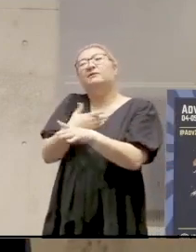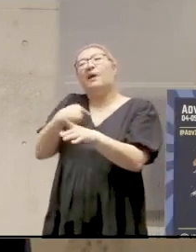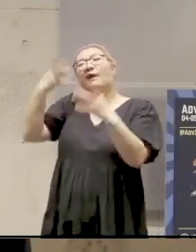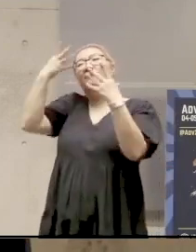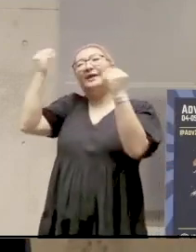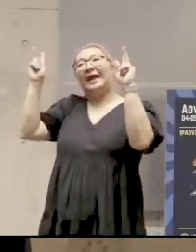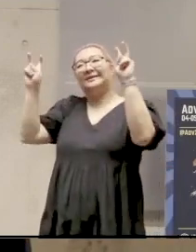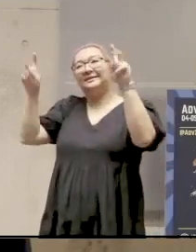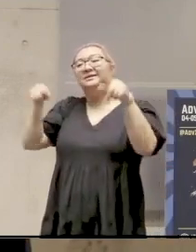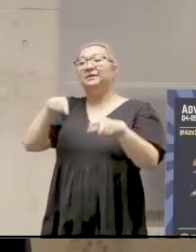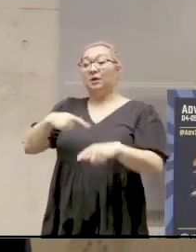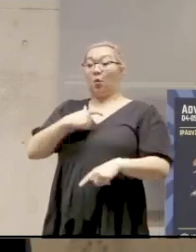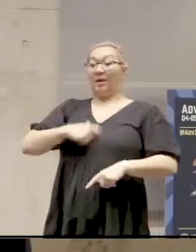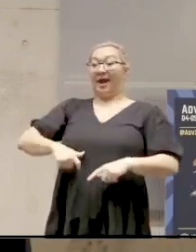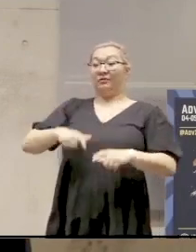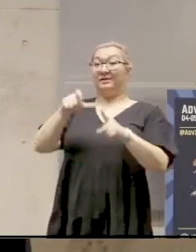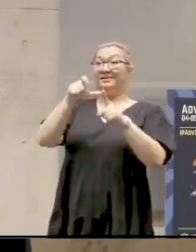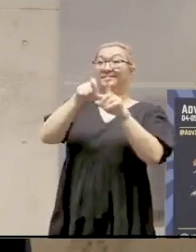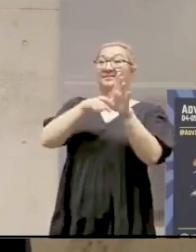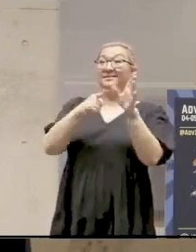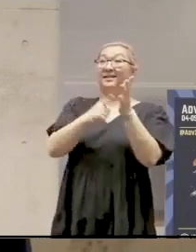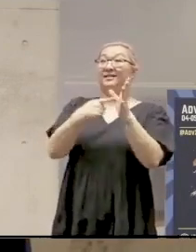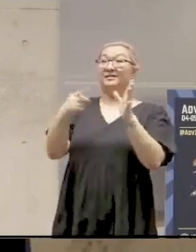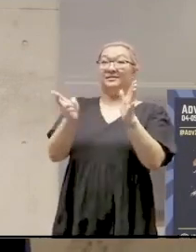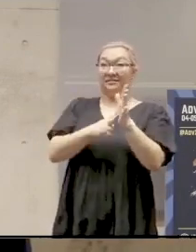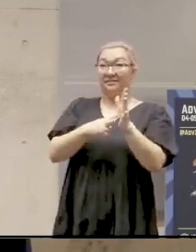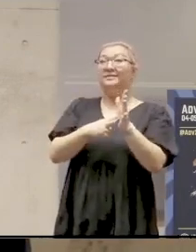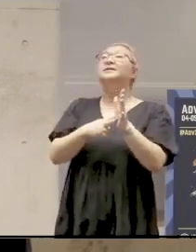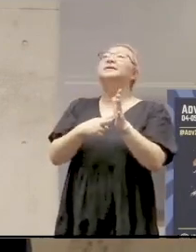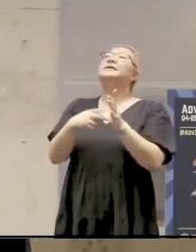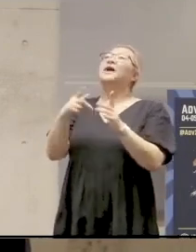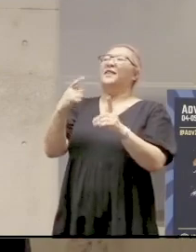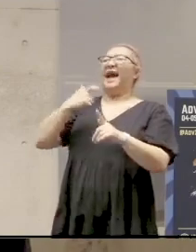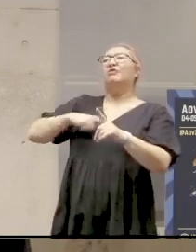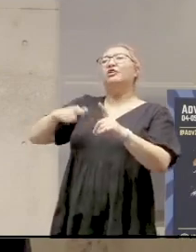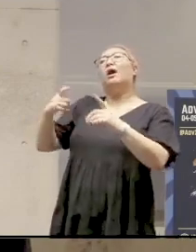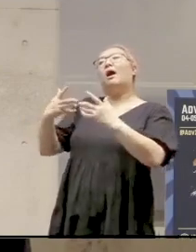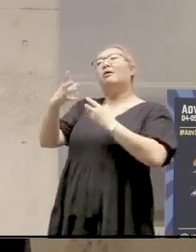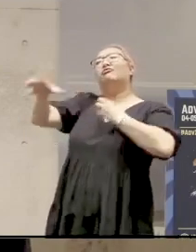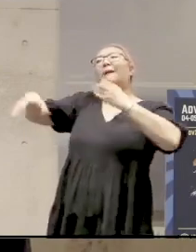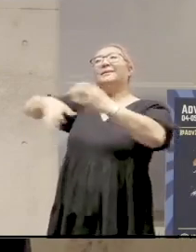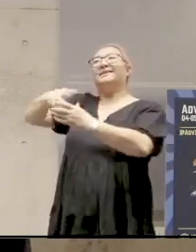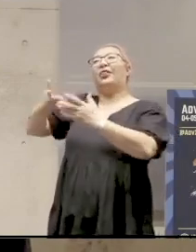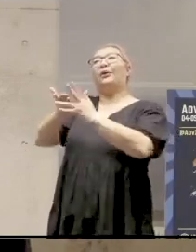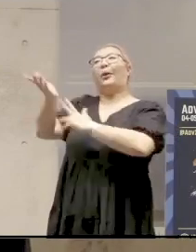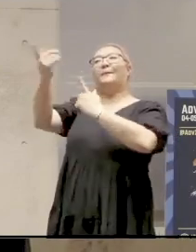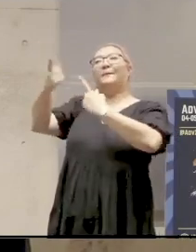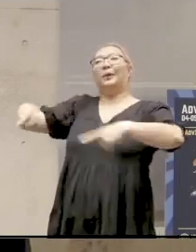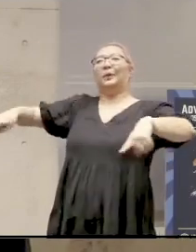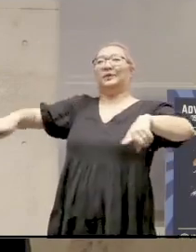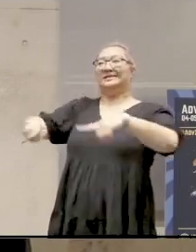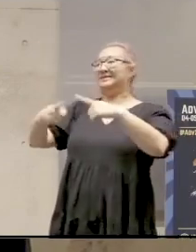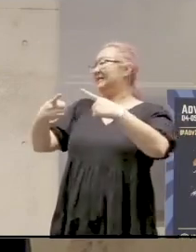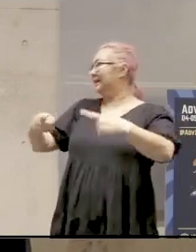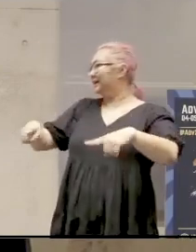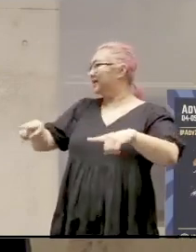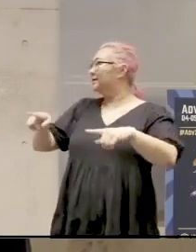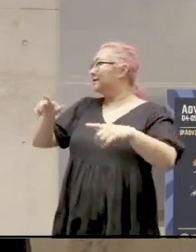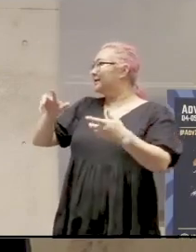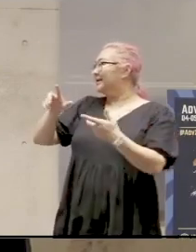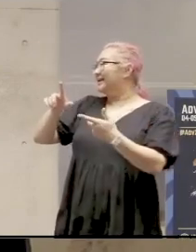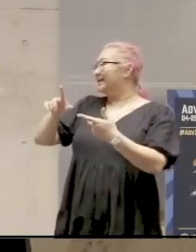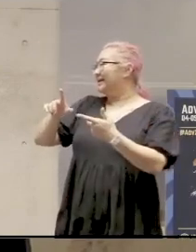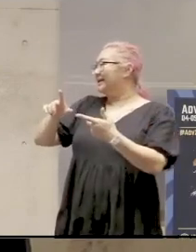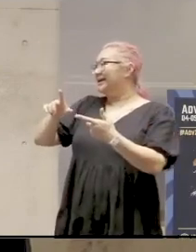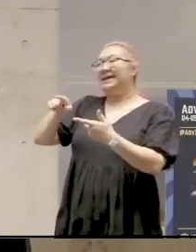the character of Dylan, who's represented by music, and he's based on Glenn Gould, who was famous